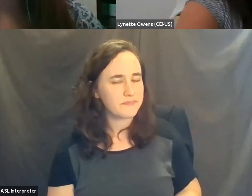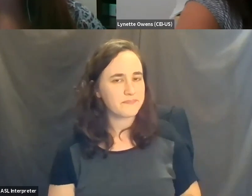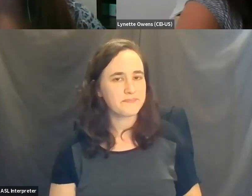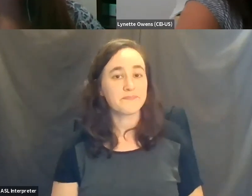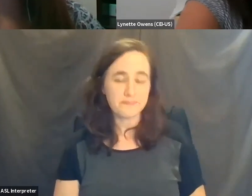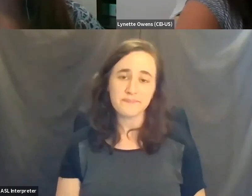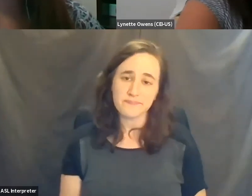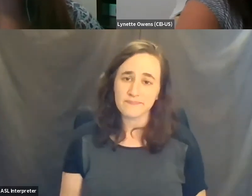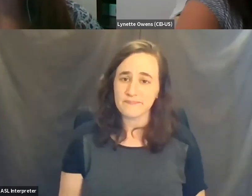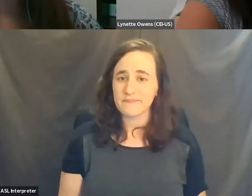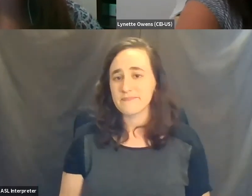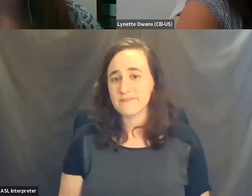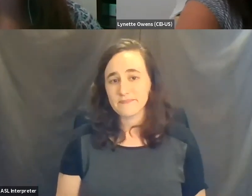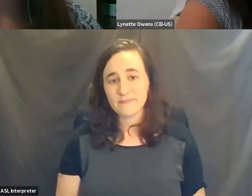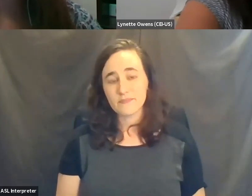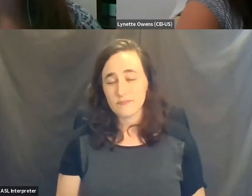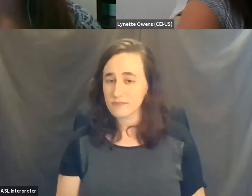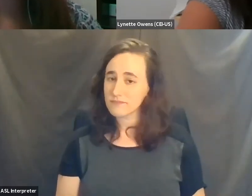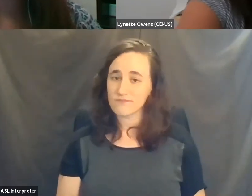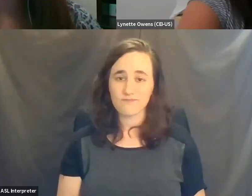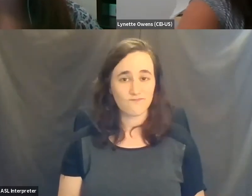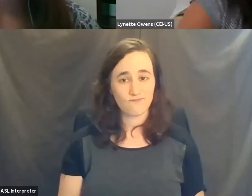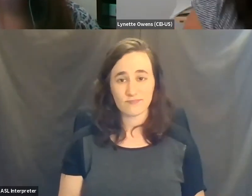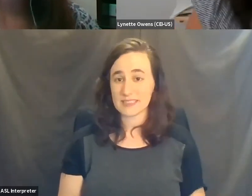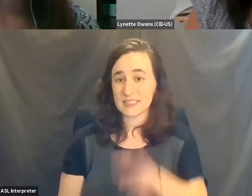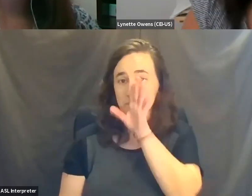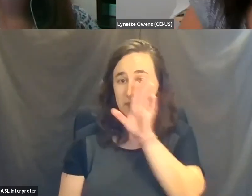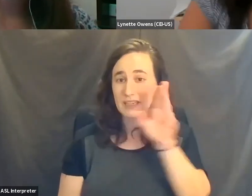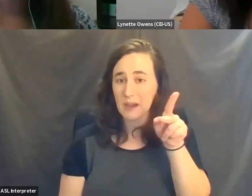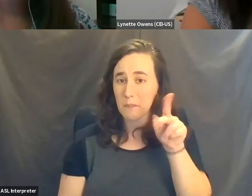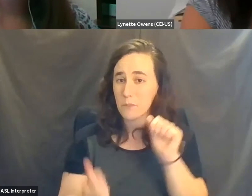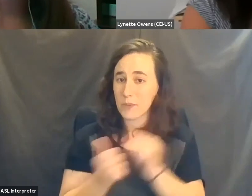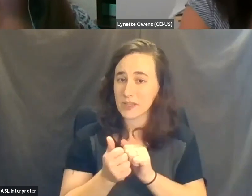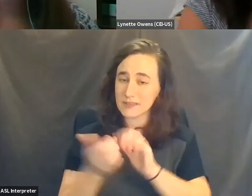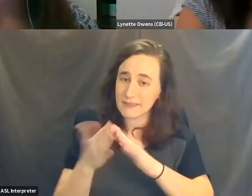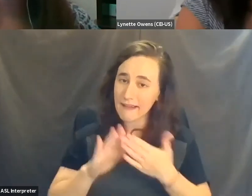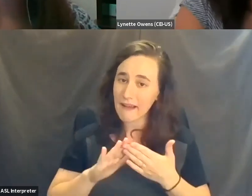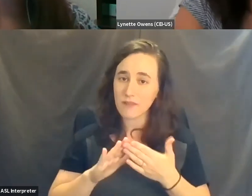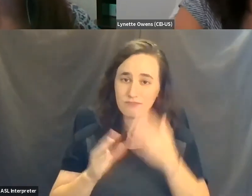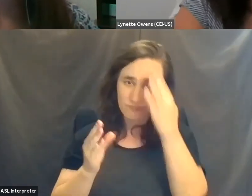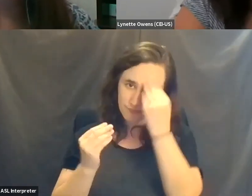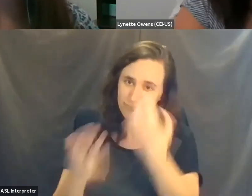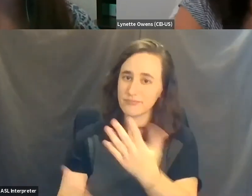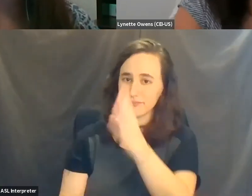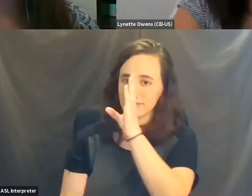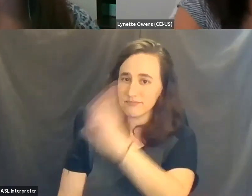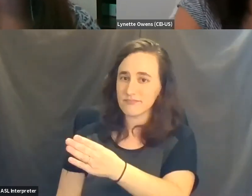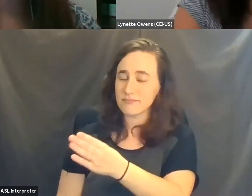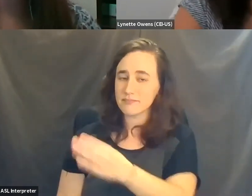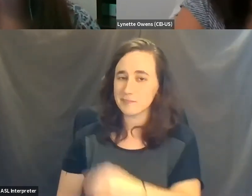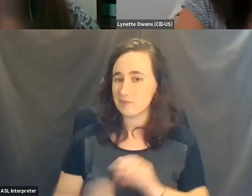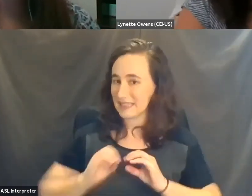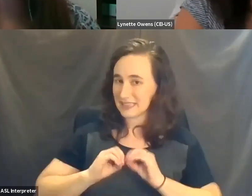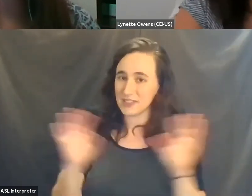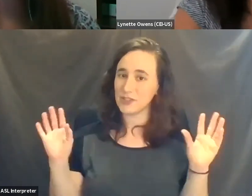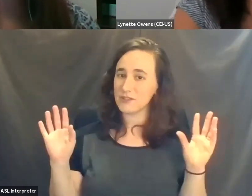be very vocal about that with the school and the districts, and to make that very clear in any sort of survey